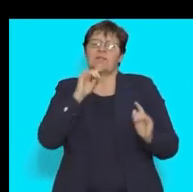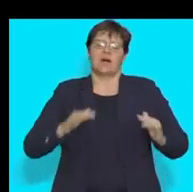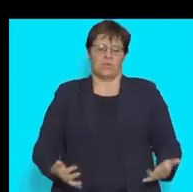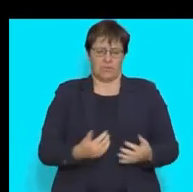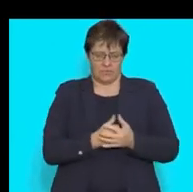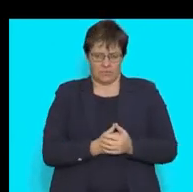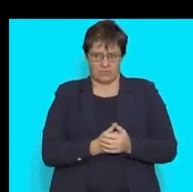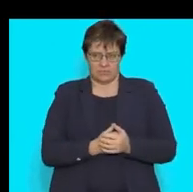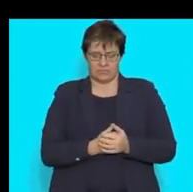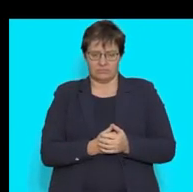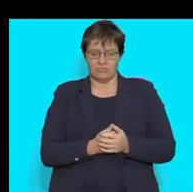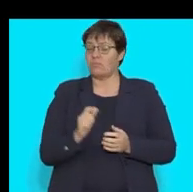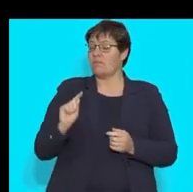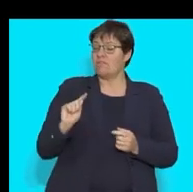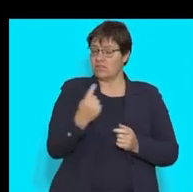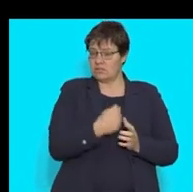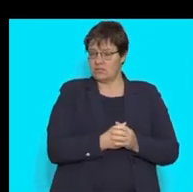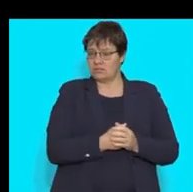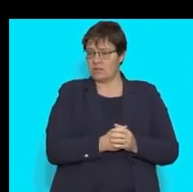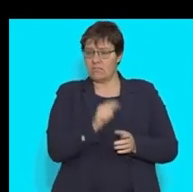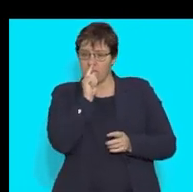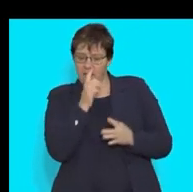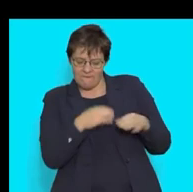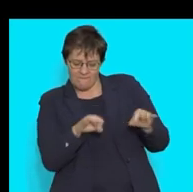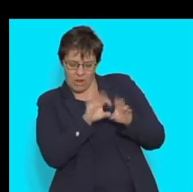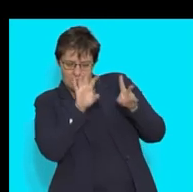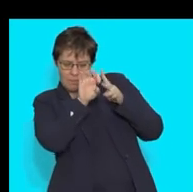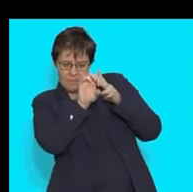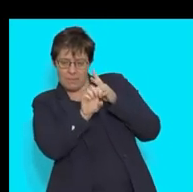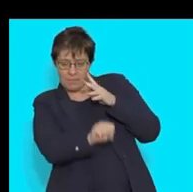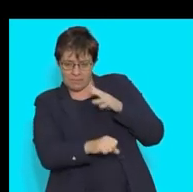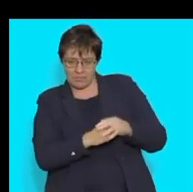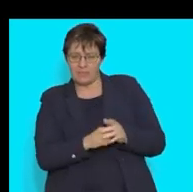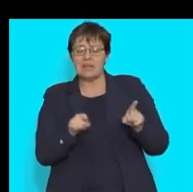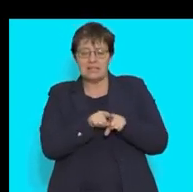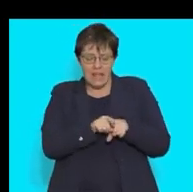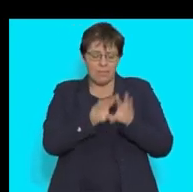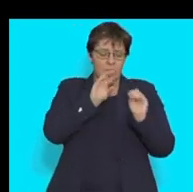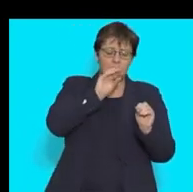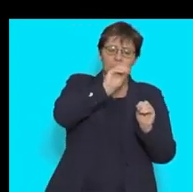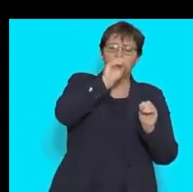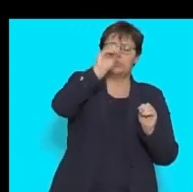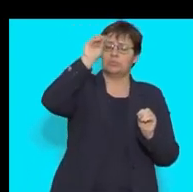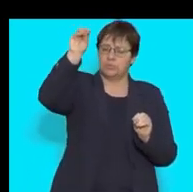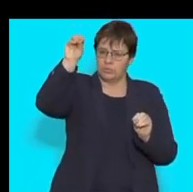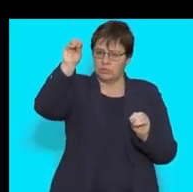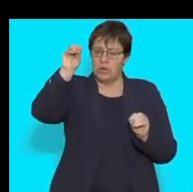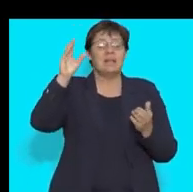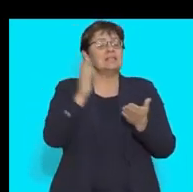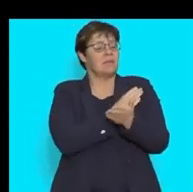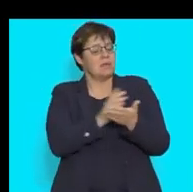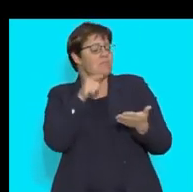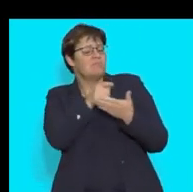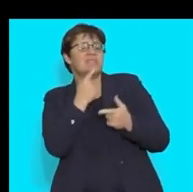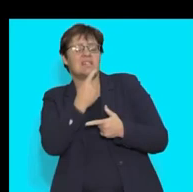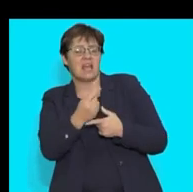And the first thing that's quite an obvious one is reading off values. Now, just like you plotted, sometimes you might be